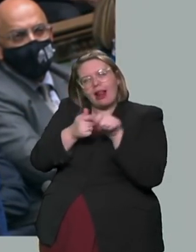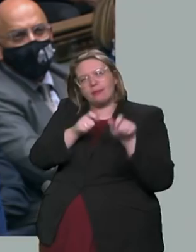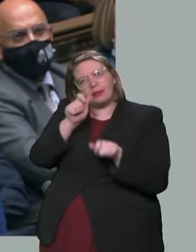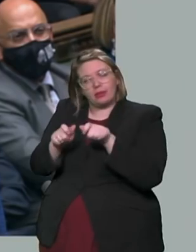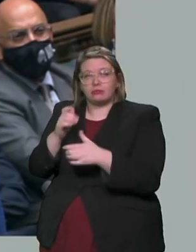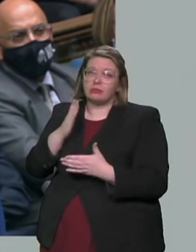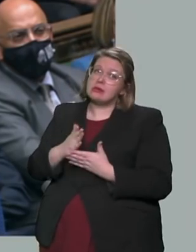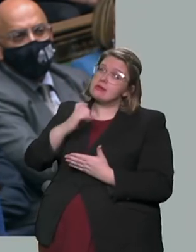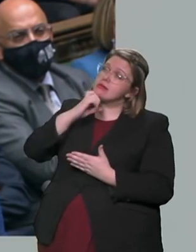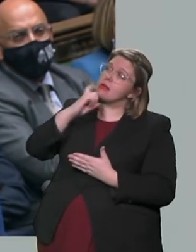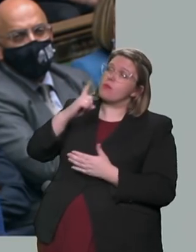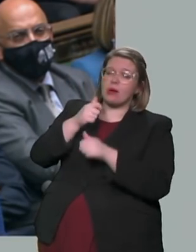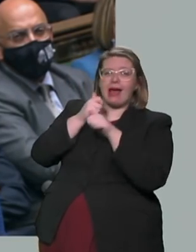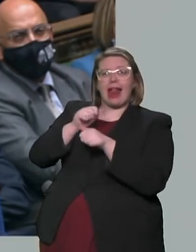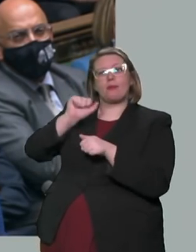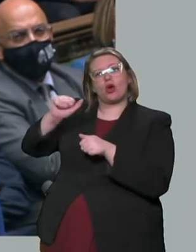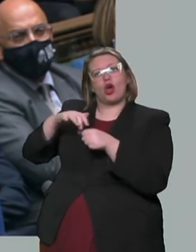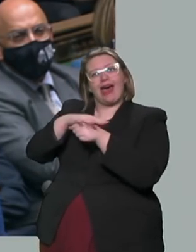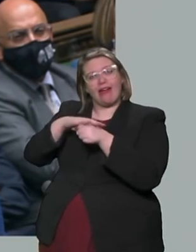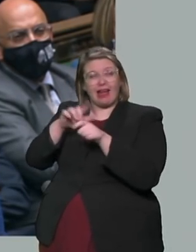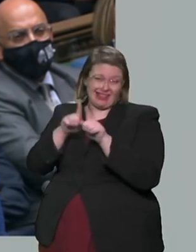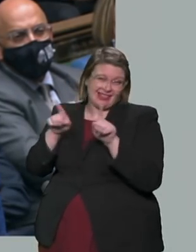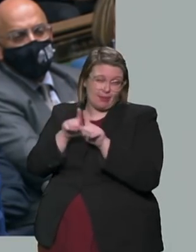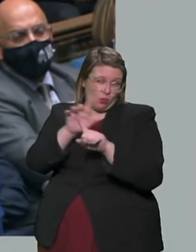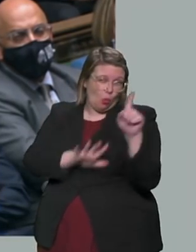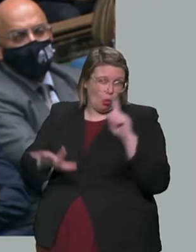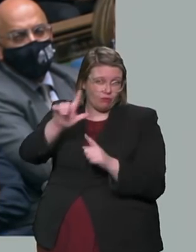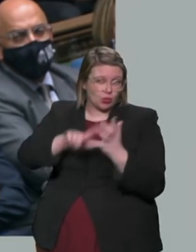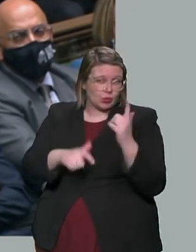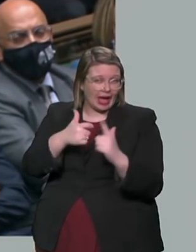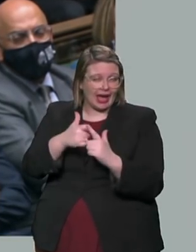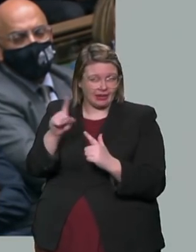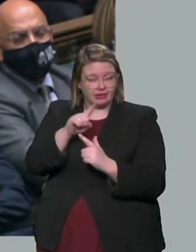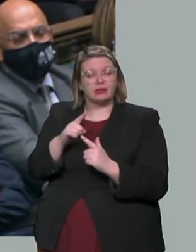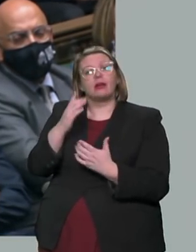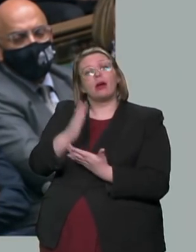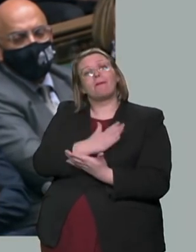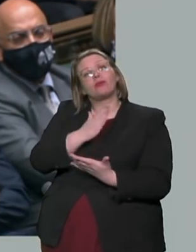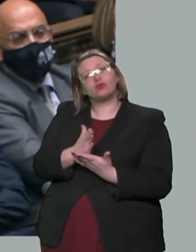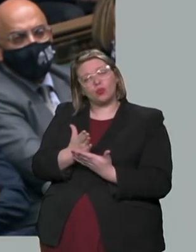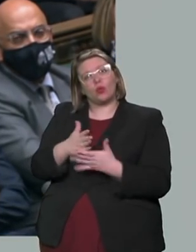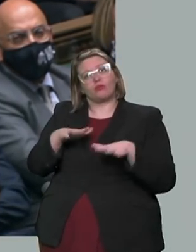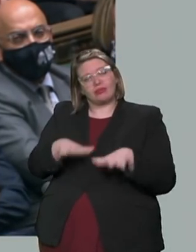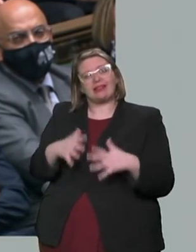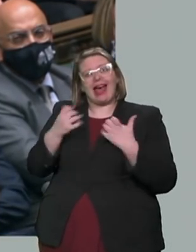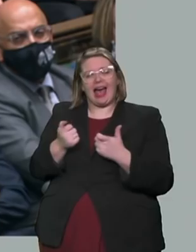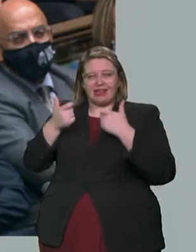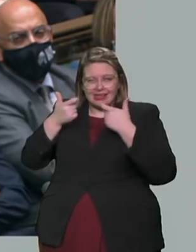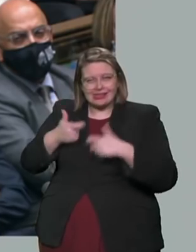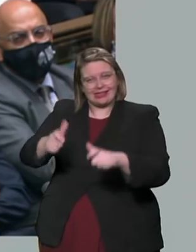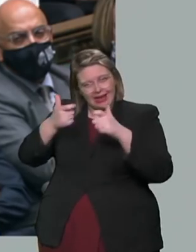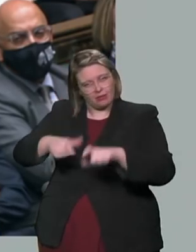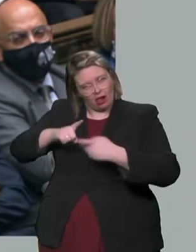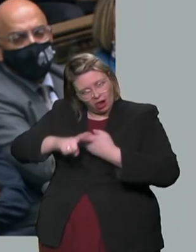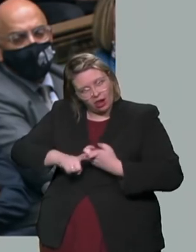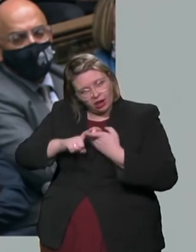can do to help people in her constituency and across the country is to have sustainable, clean, cheaper